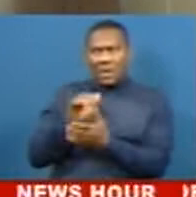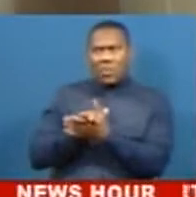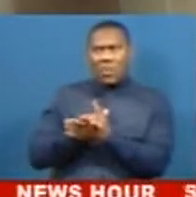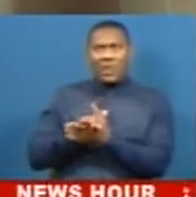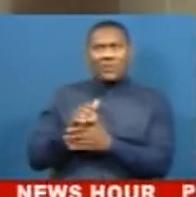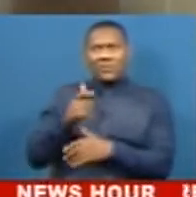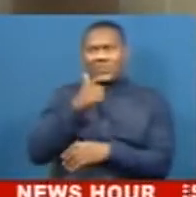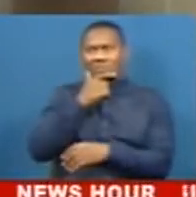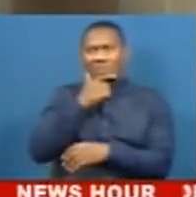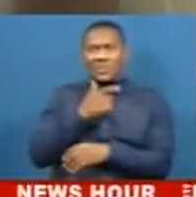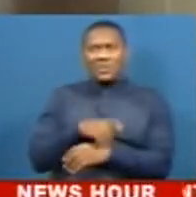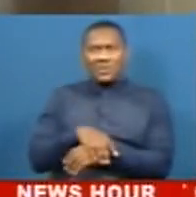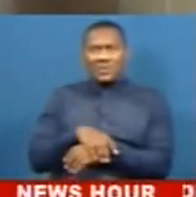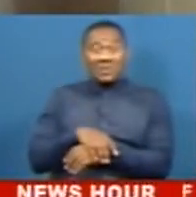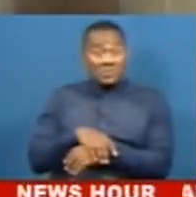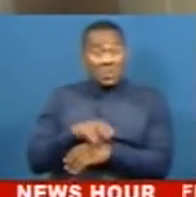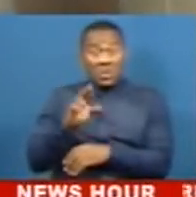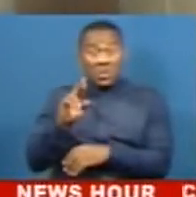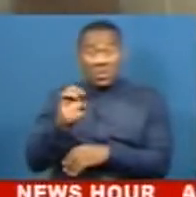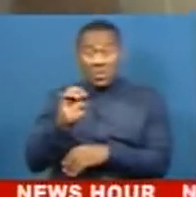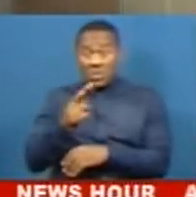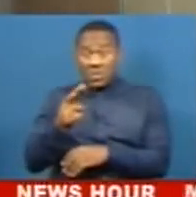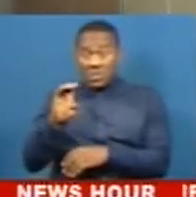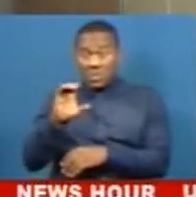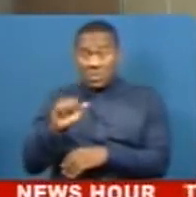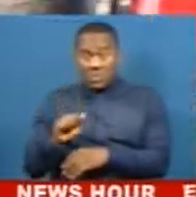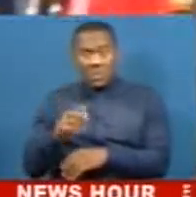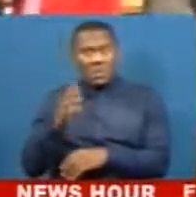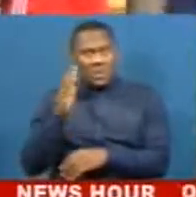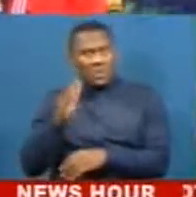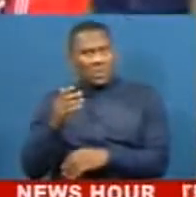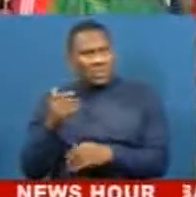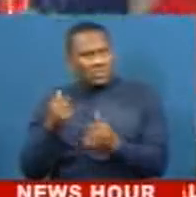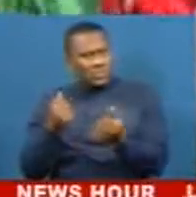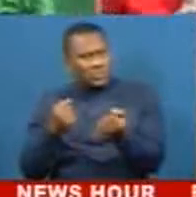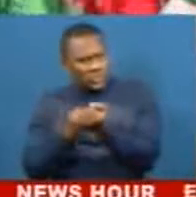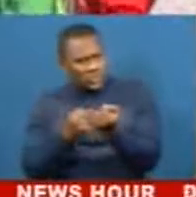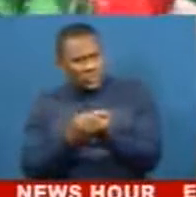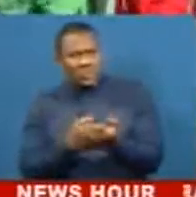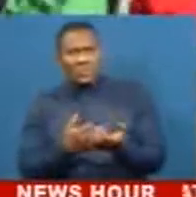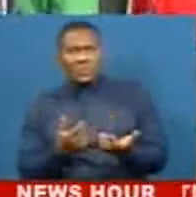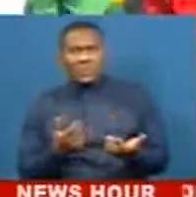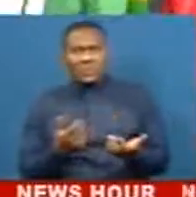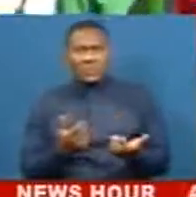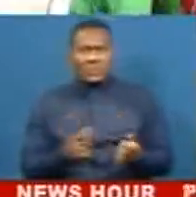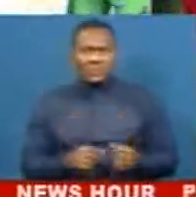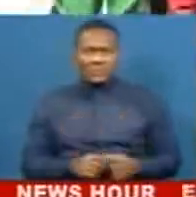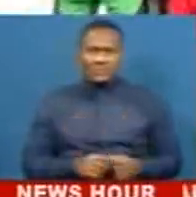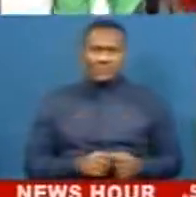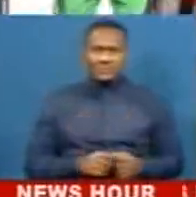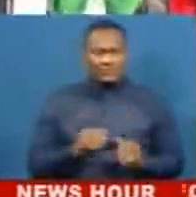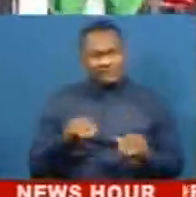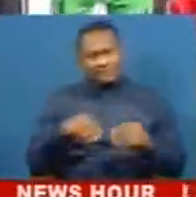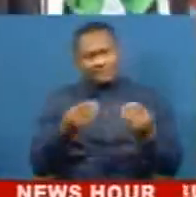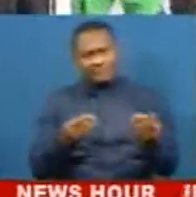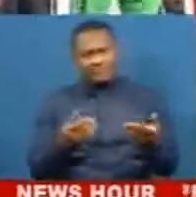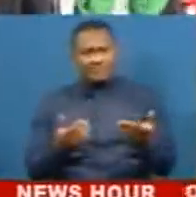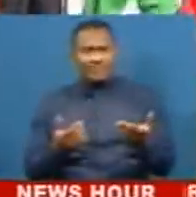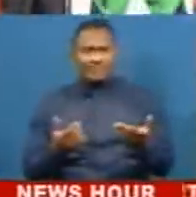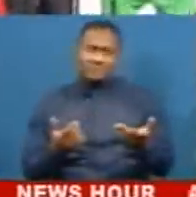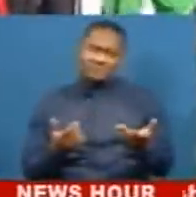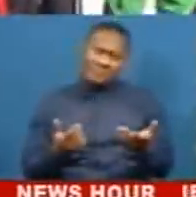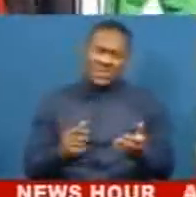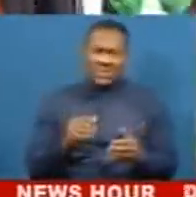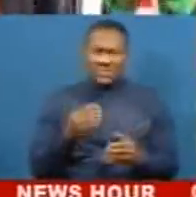Rebecca. Auntie Rebecca will also come on board at the Cantonment, football park to come and donate us with his women's wing,